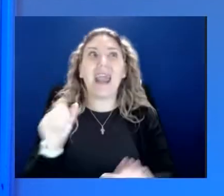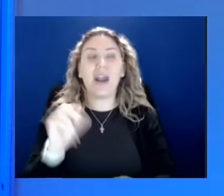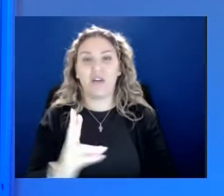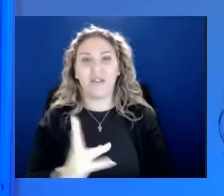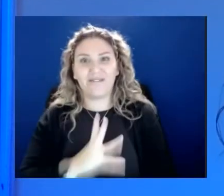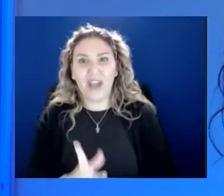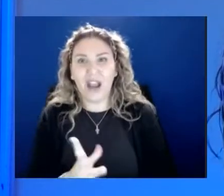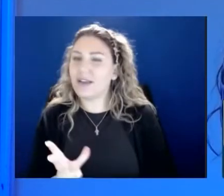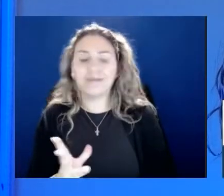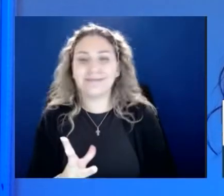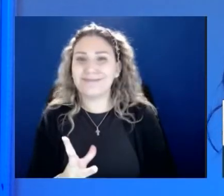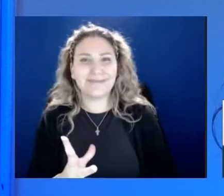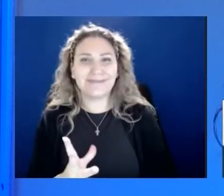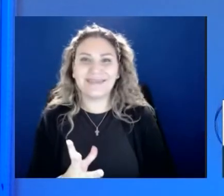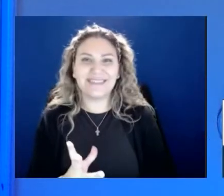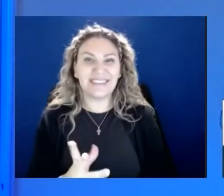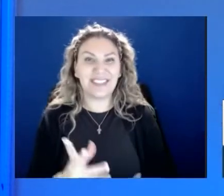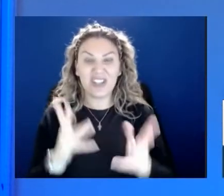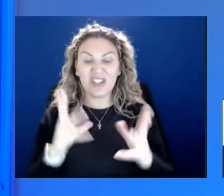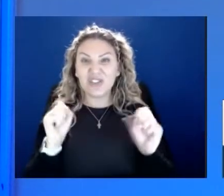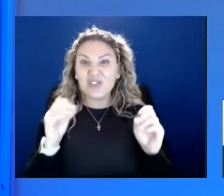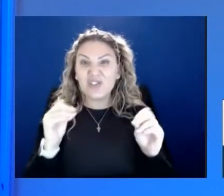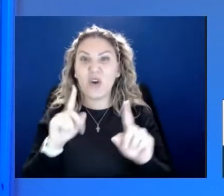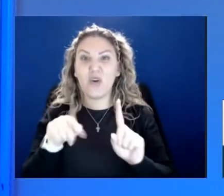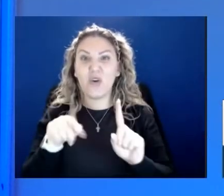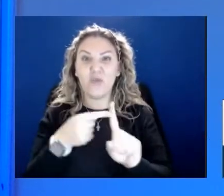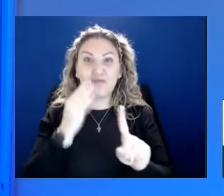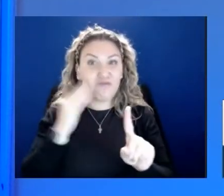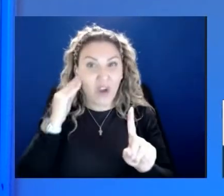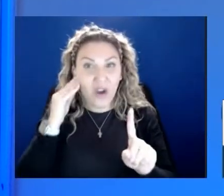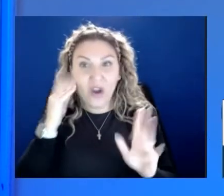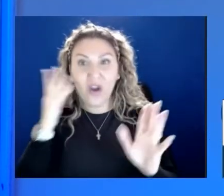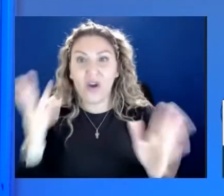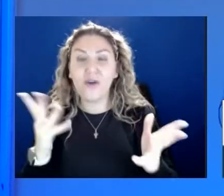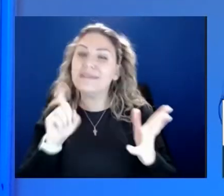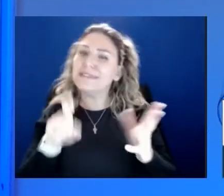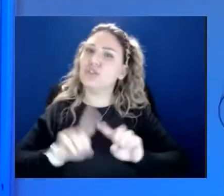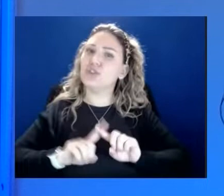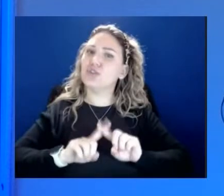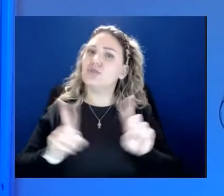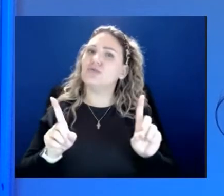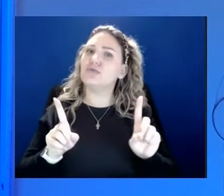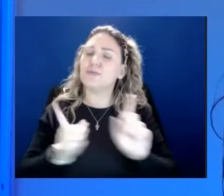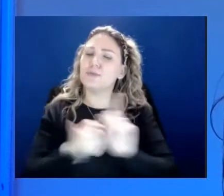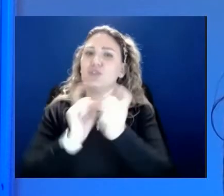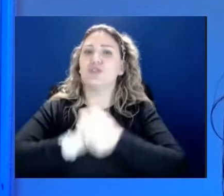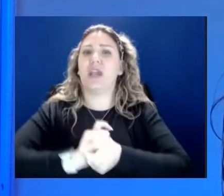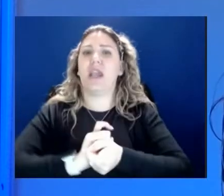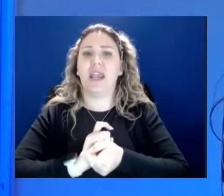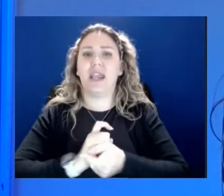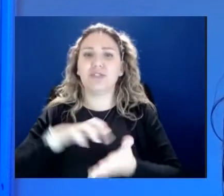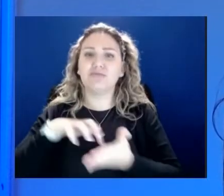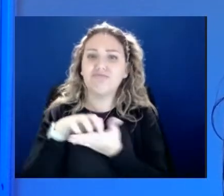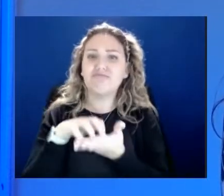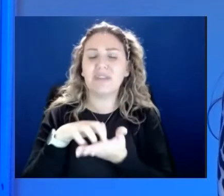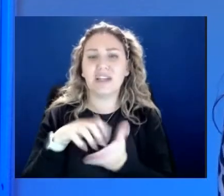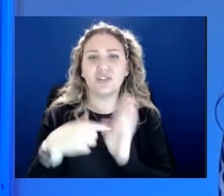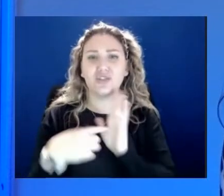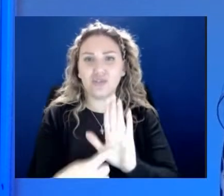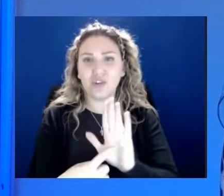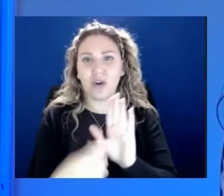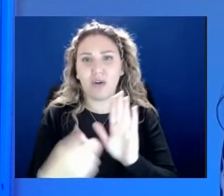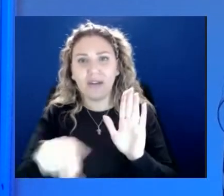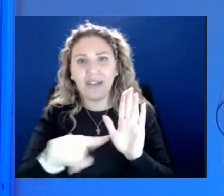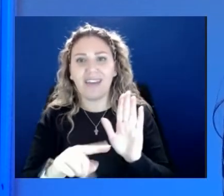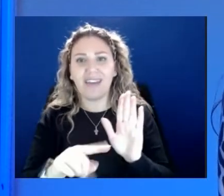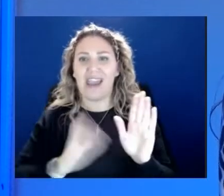for your kids behind closed doors when we're at home is another opportunity to be vulnerable in front of them and to show that. Because our kids know